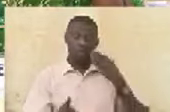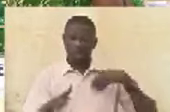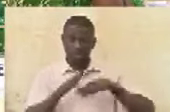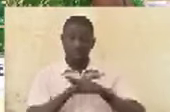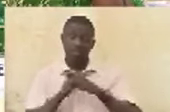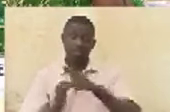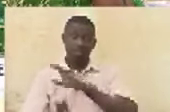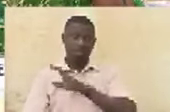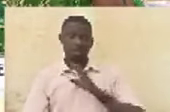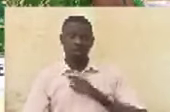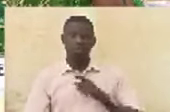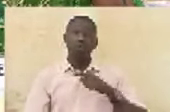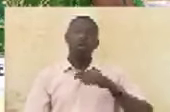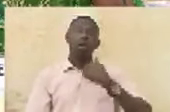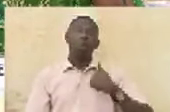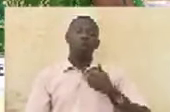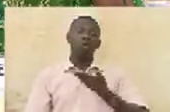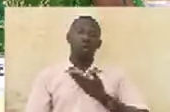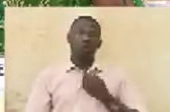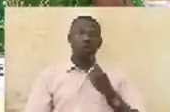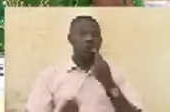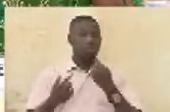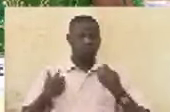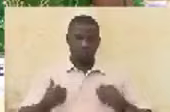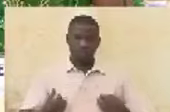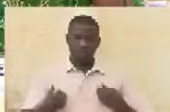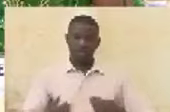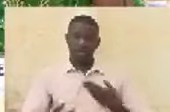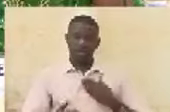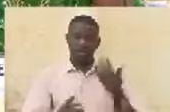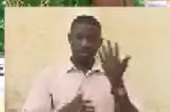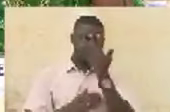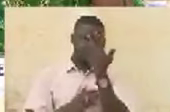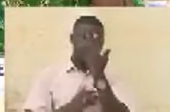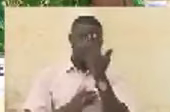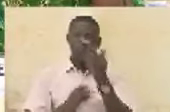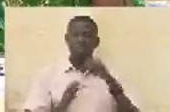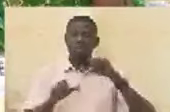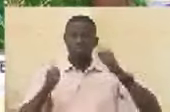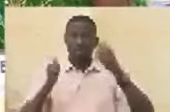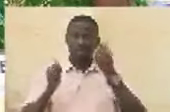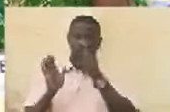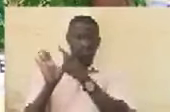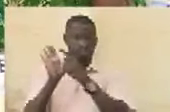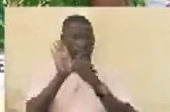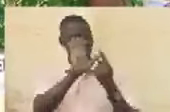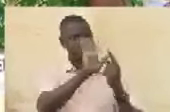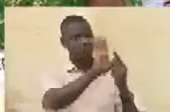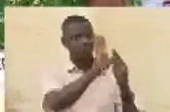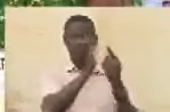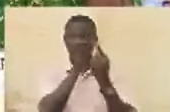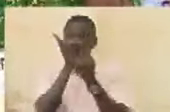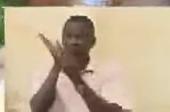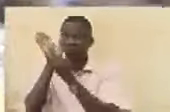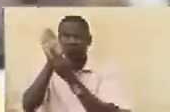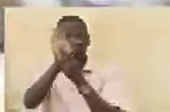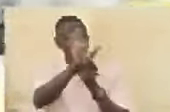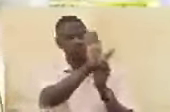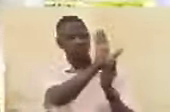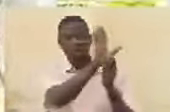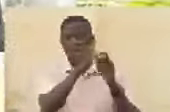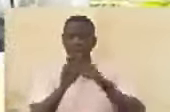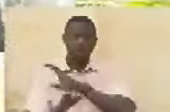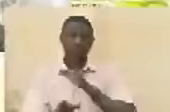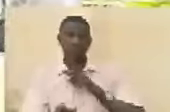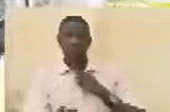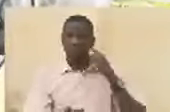those wearing red had mirrors. They will start turning the mirror around in the compound and against the faces of people, and